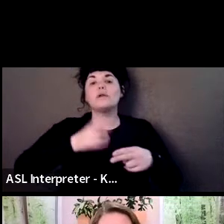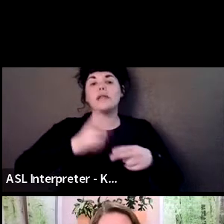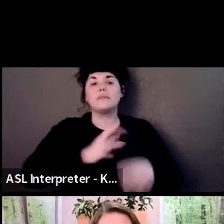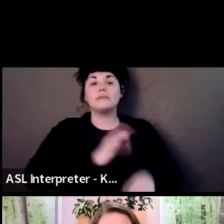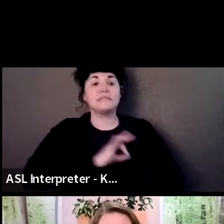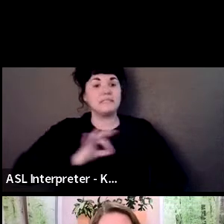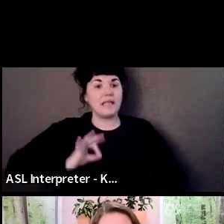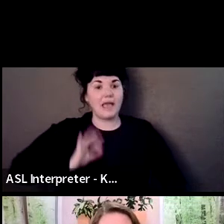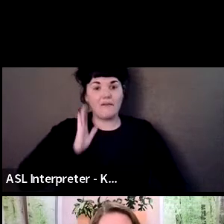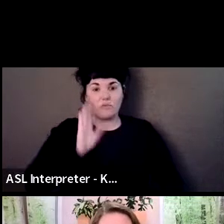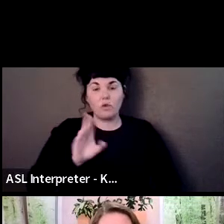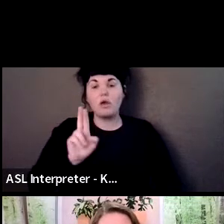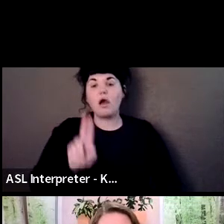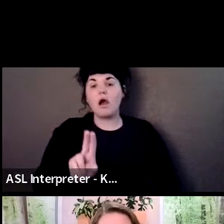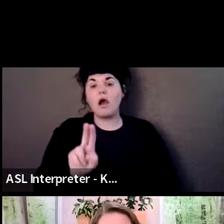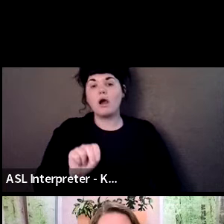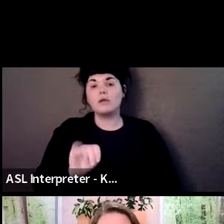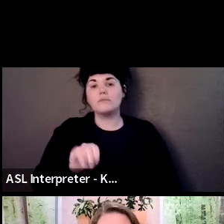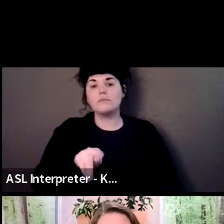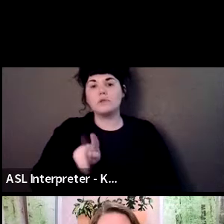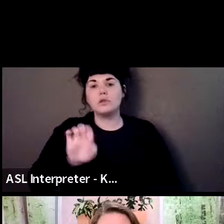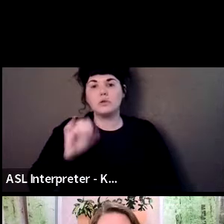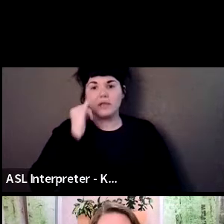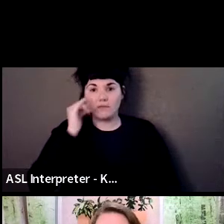staff will unmute you. If you're on a computer,